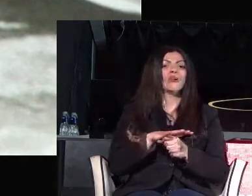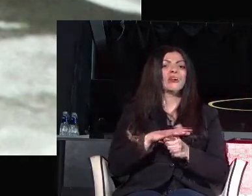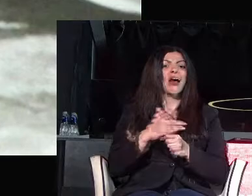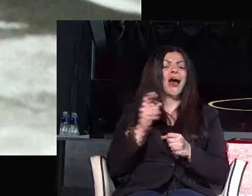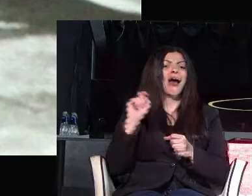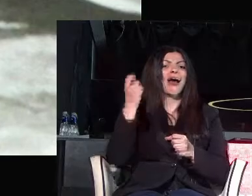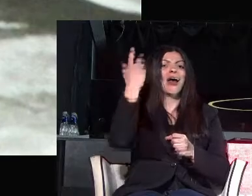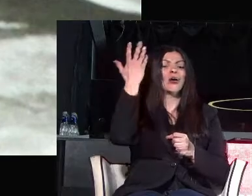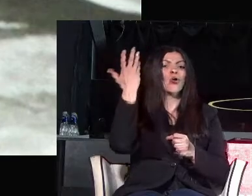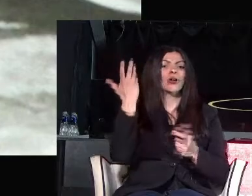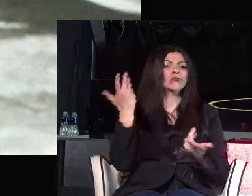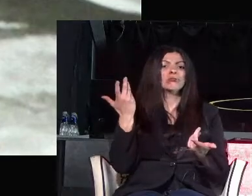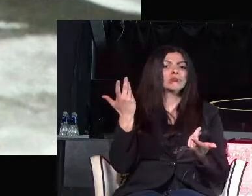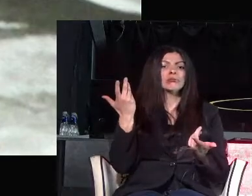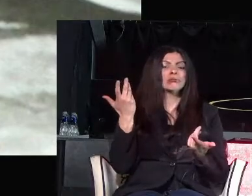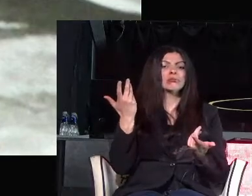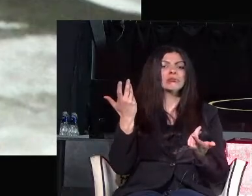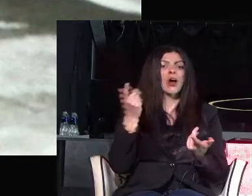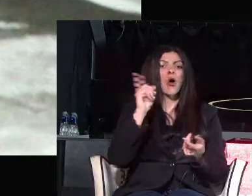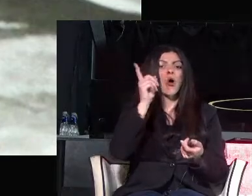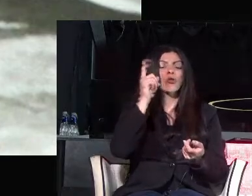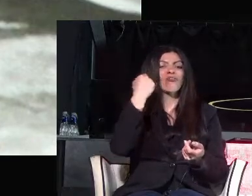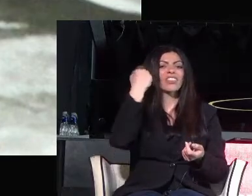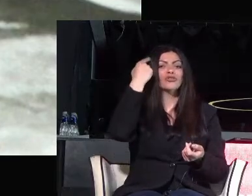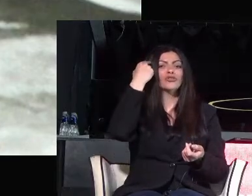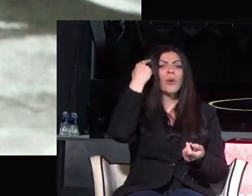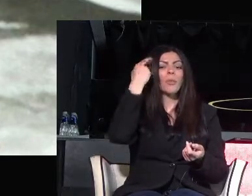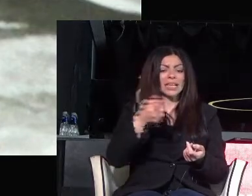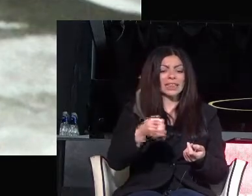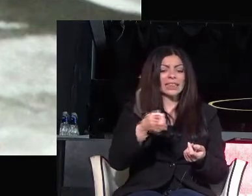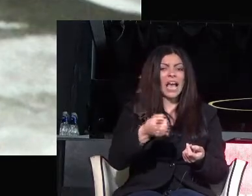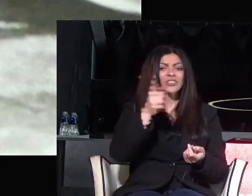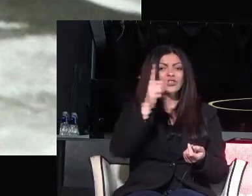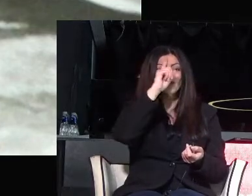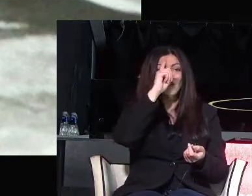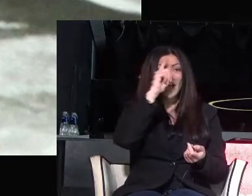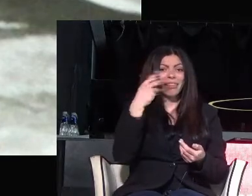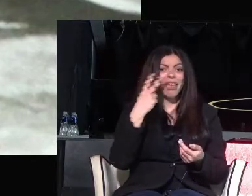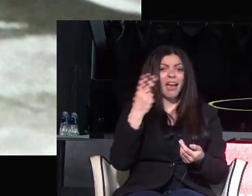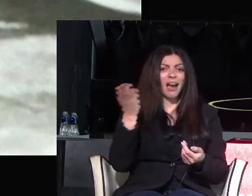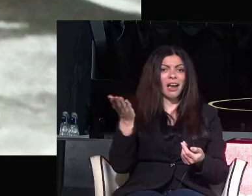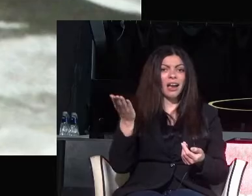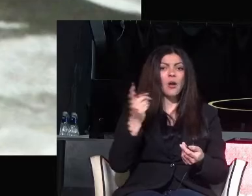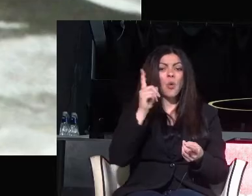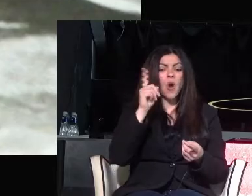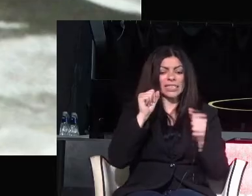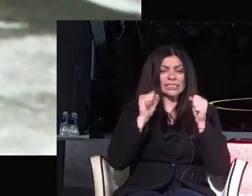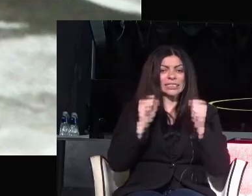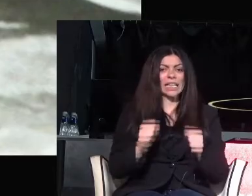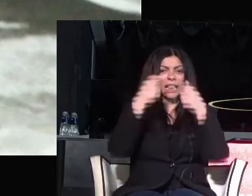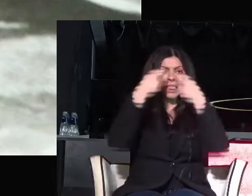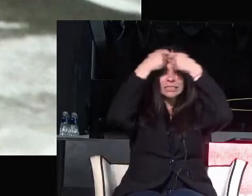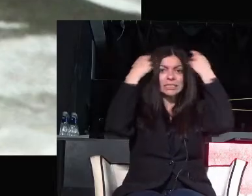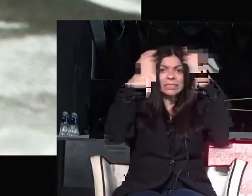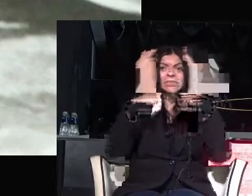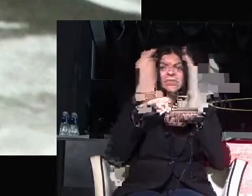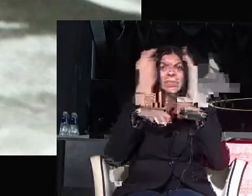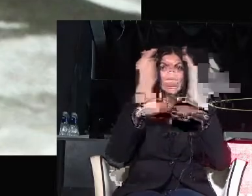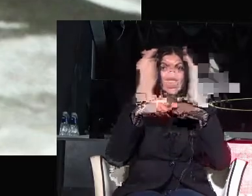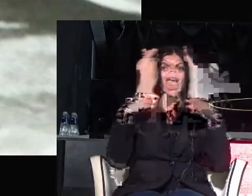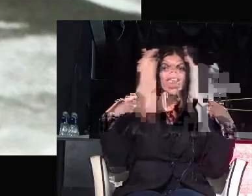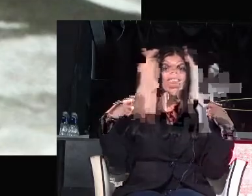And as some of you might know, wearing a headscarf at the time was banned. So people who